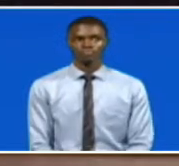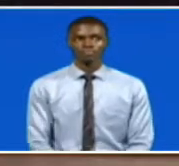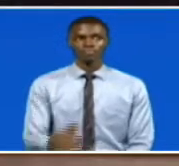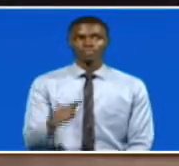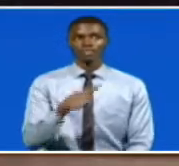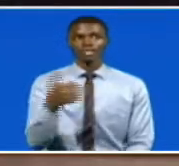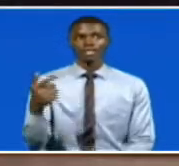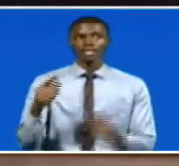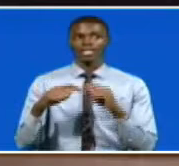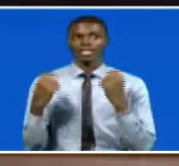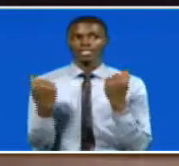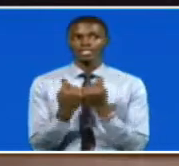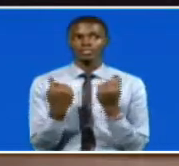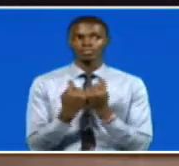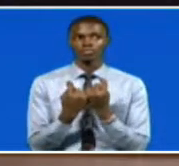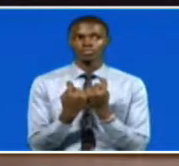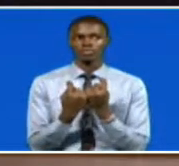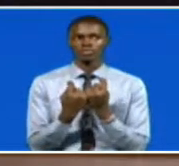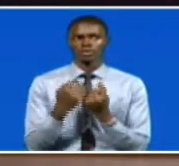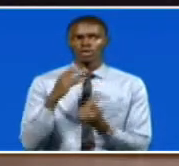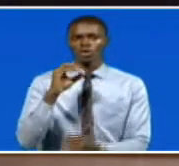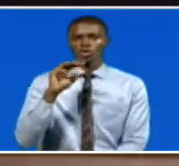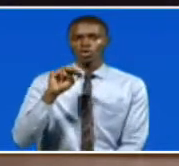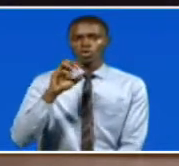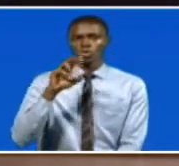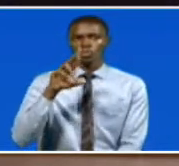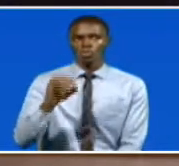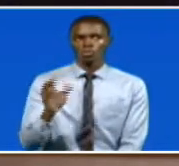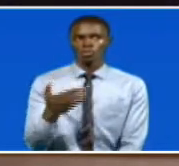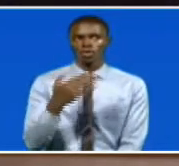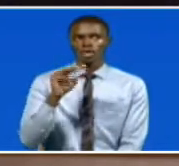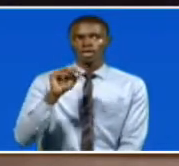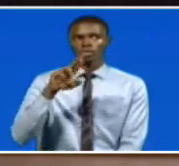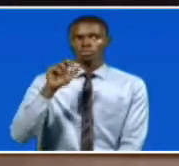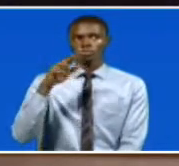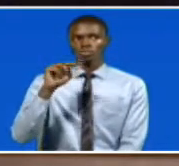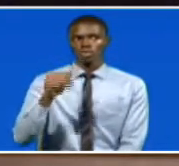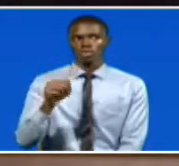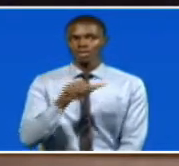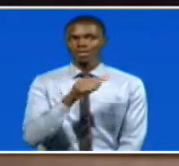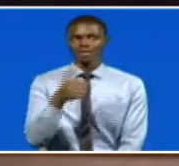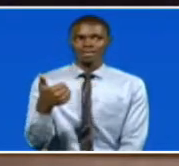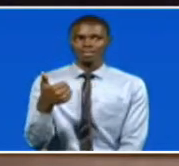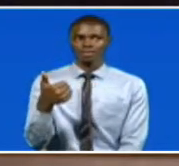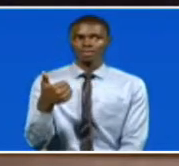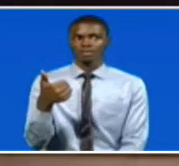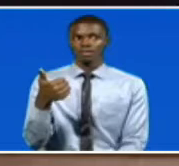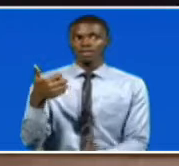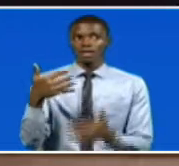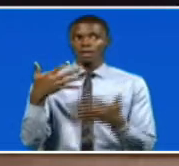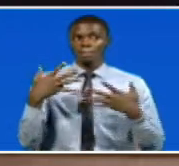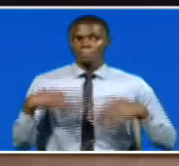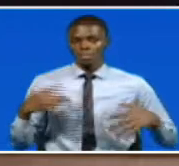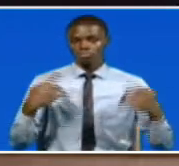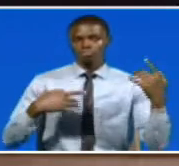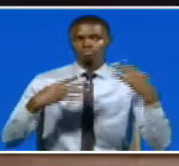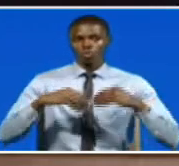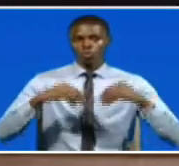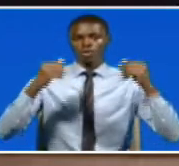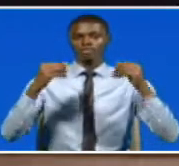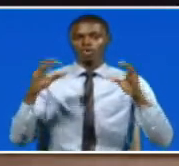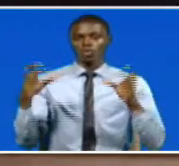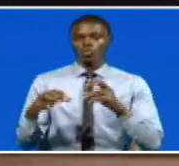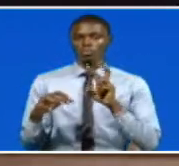Waogeleaji Timothy Gishuha, Muhoro Kanyiha, Monif Proud na Weba Misha ni miongoni mwa waliofuzu kiwango cha